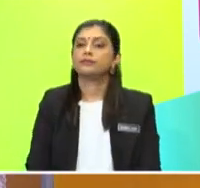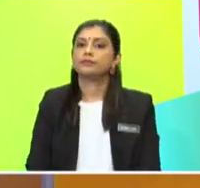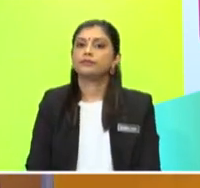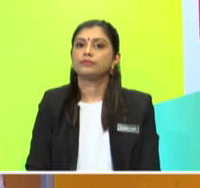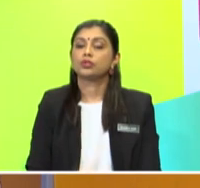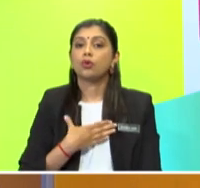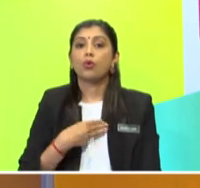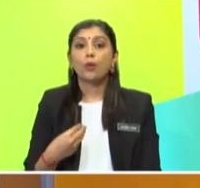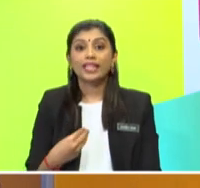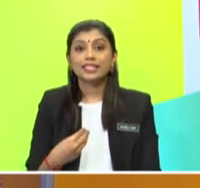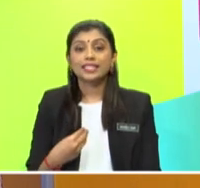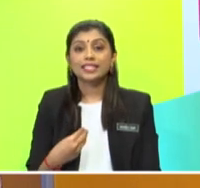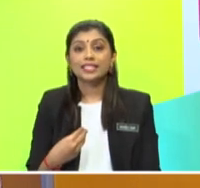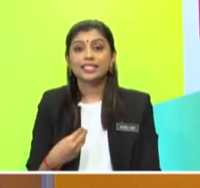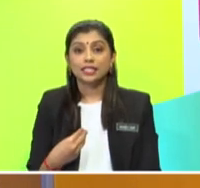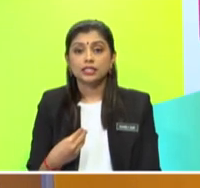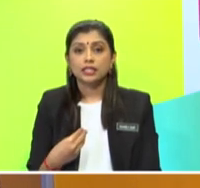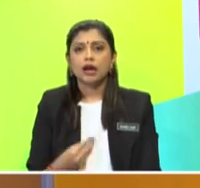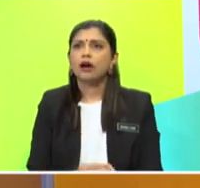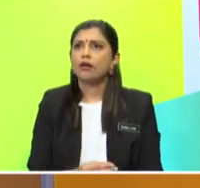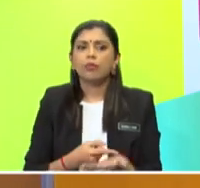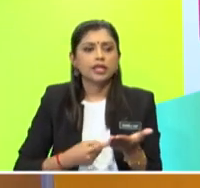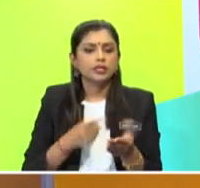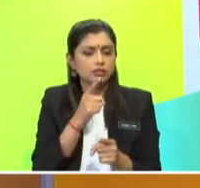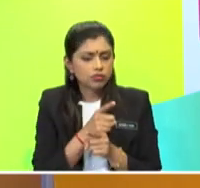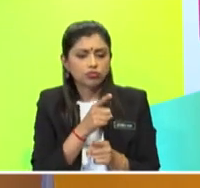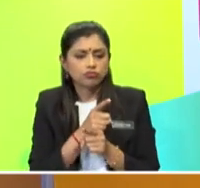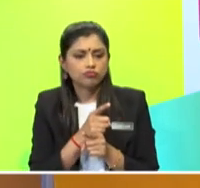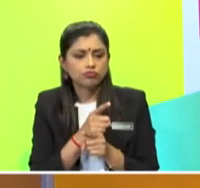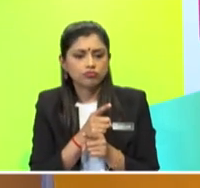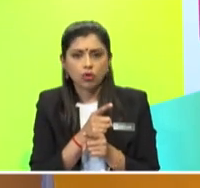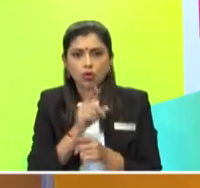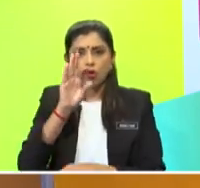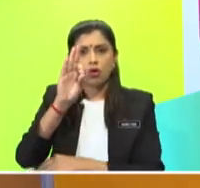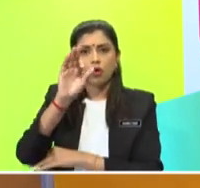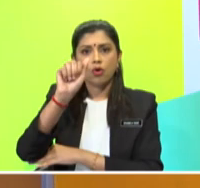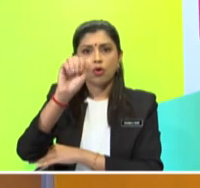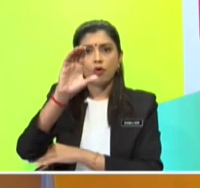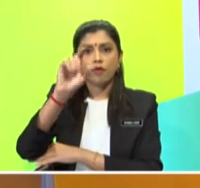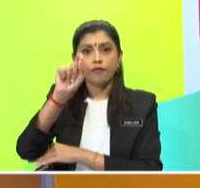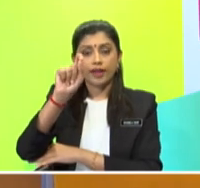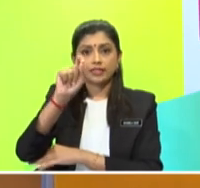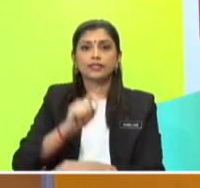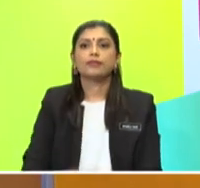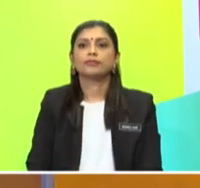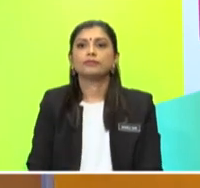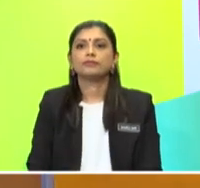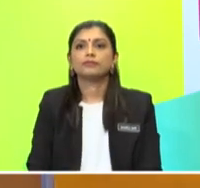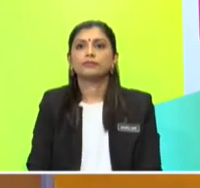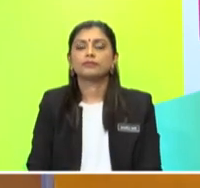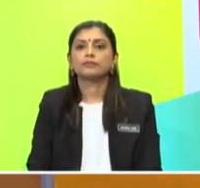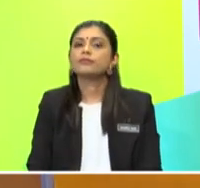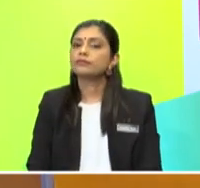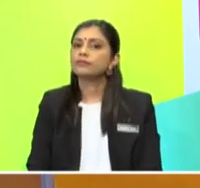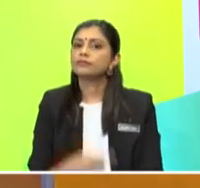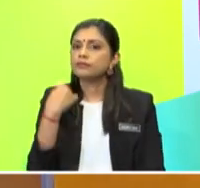represents true story or facts. Besides that, we have yellow color. Now, let me just ask any one of the students, anyone who